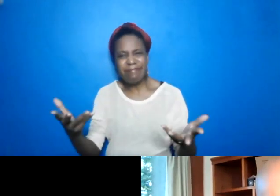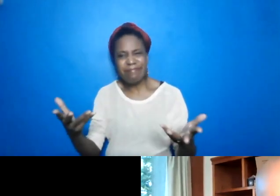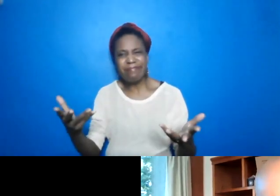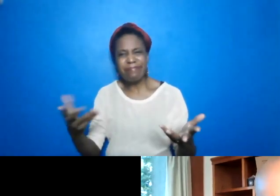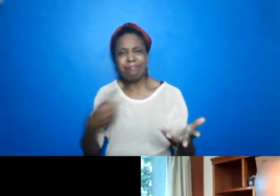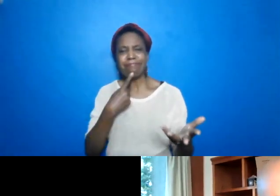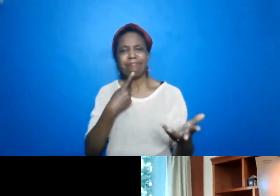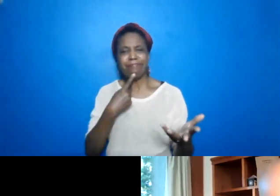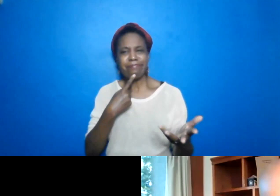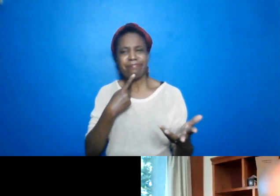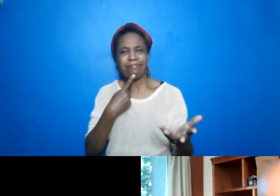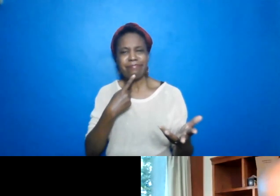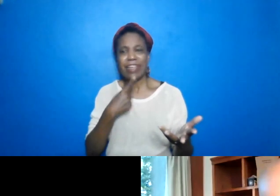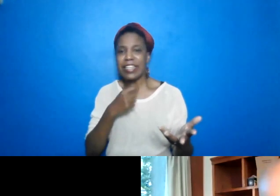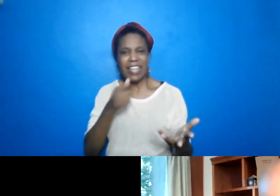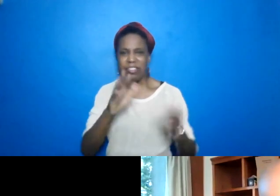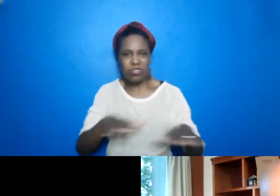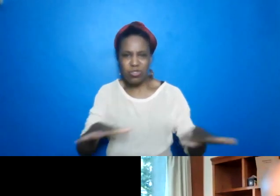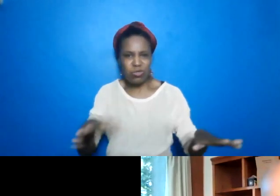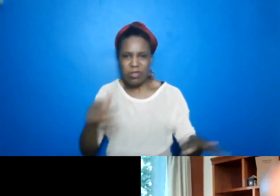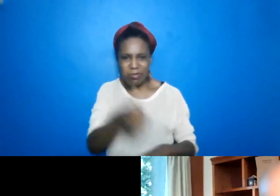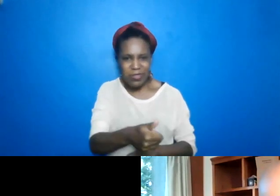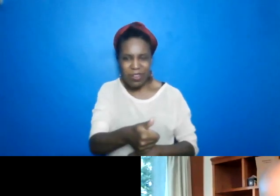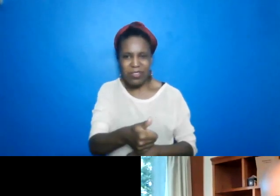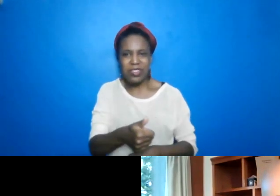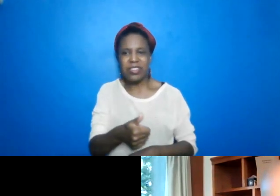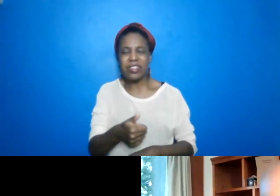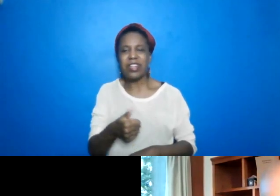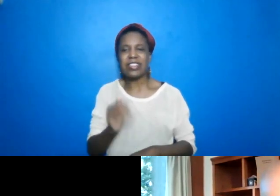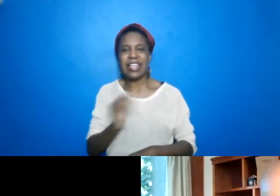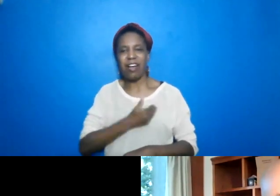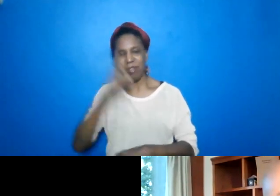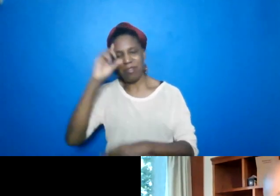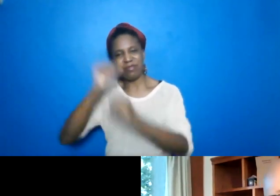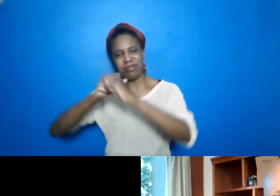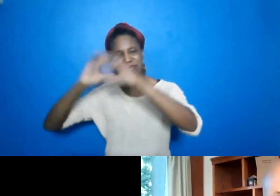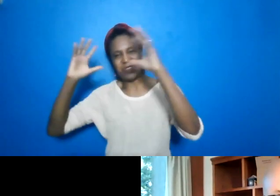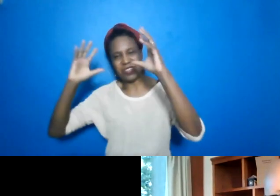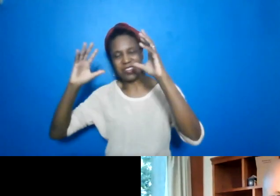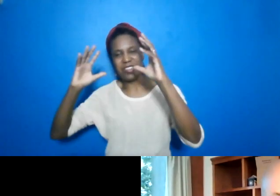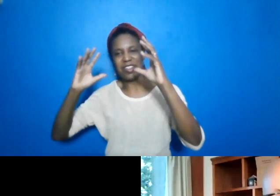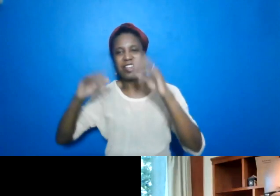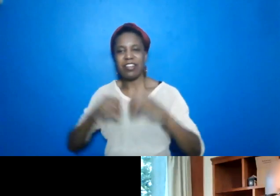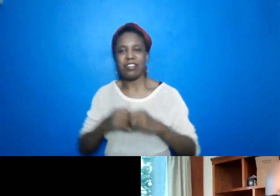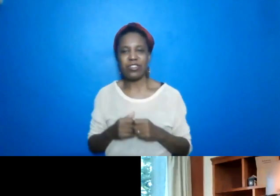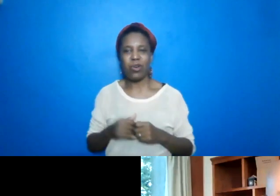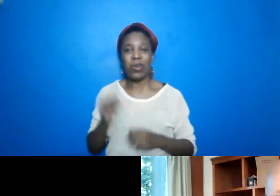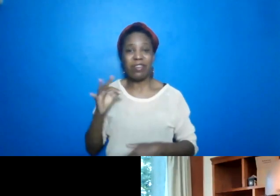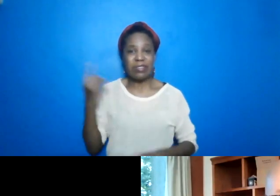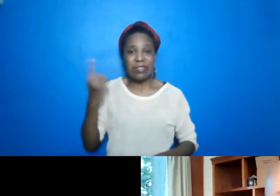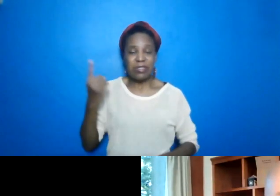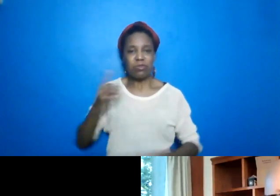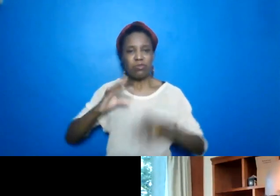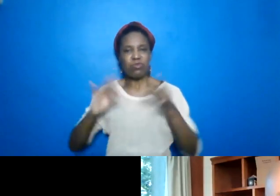complaint, we invite them to say not just what's problematic, but what is the thing that is the hoped